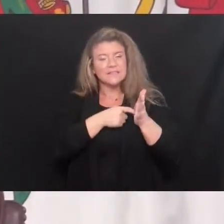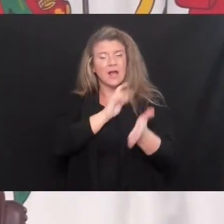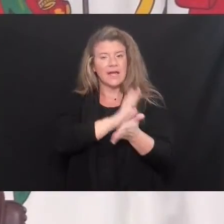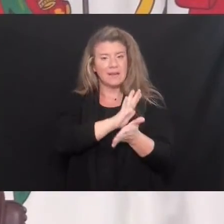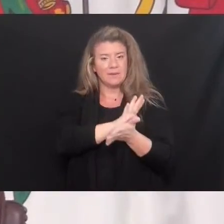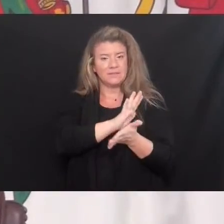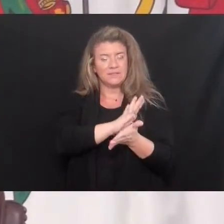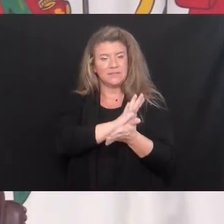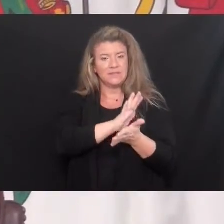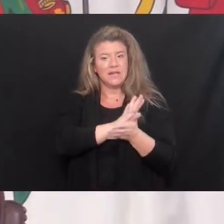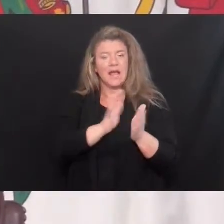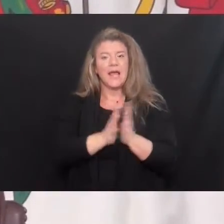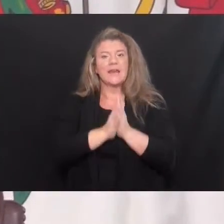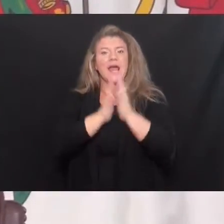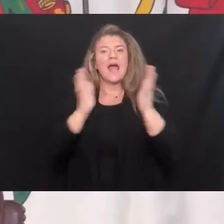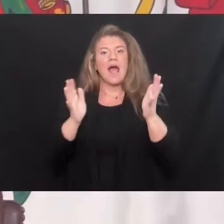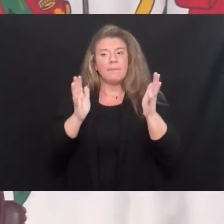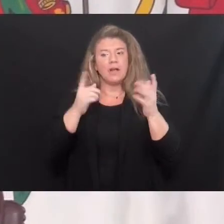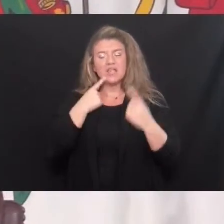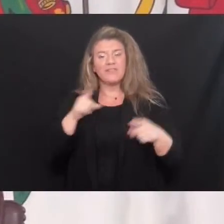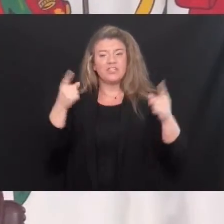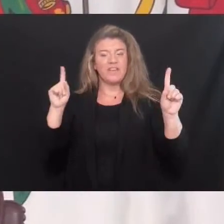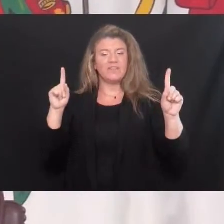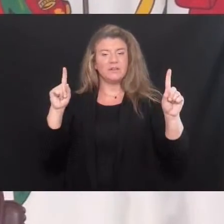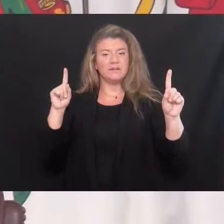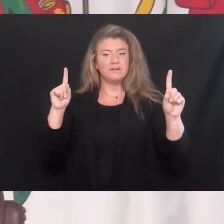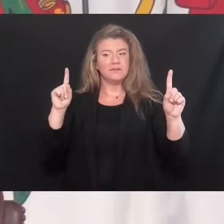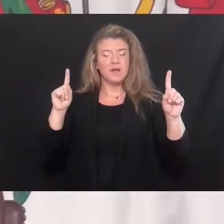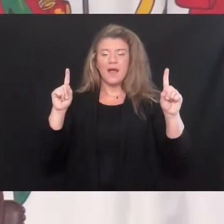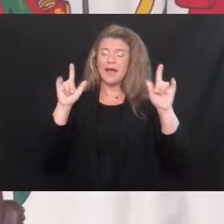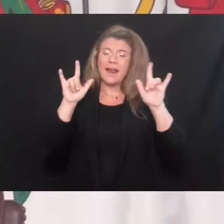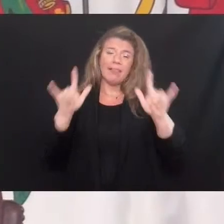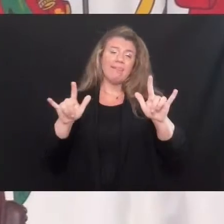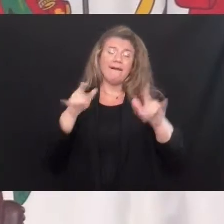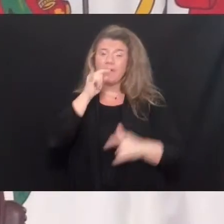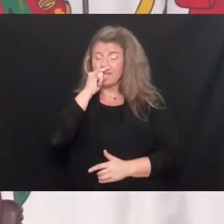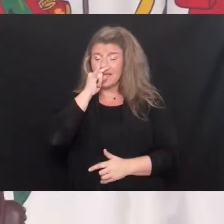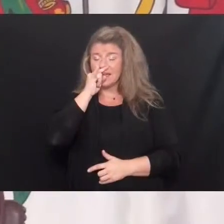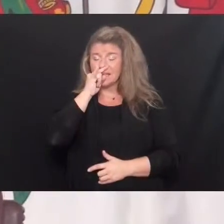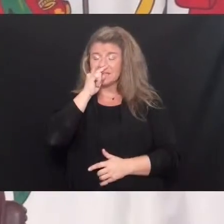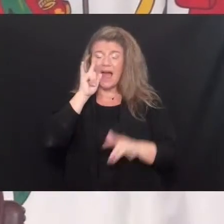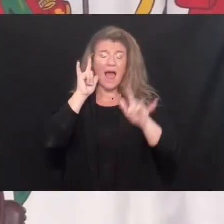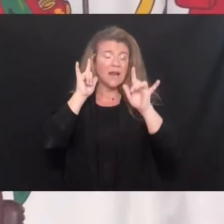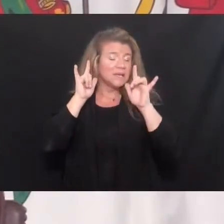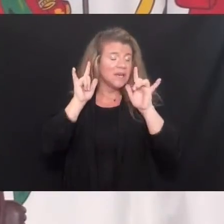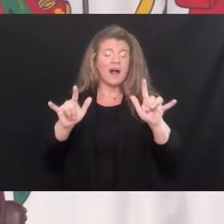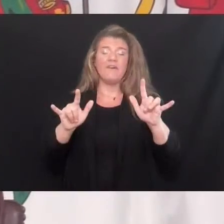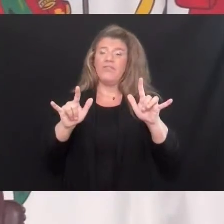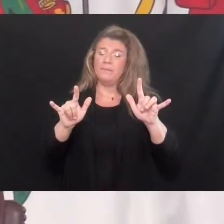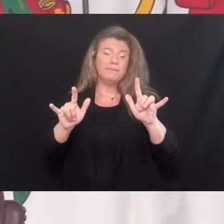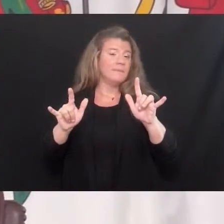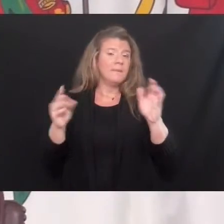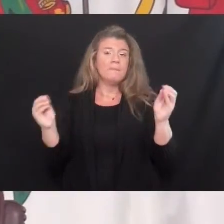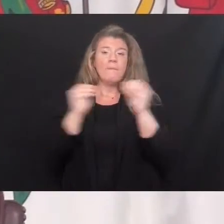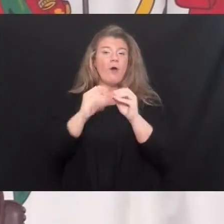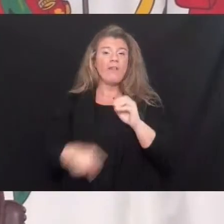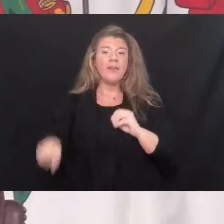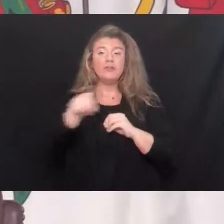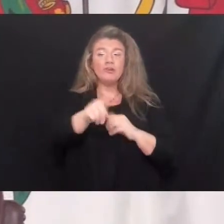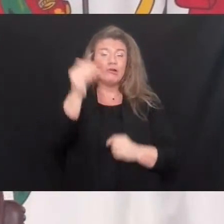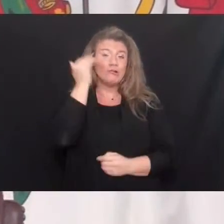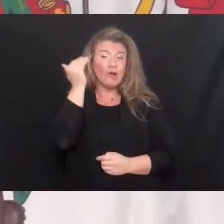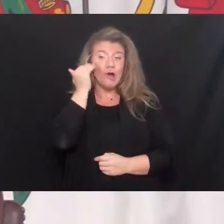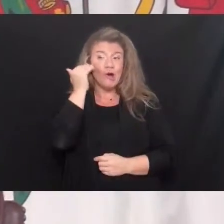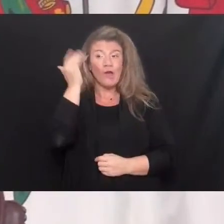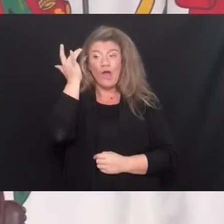academics and how much they've achieved. And I love those kids. I love them absolutely beyond good sense, because I